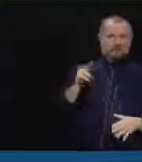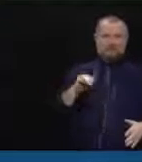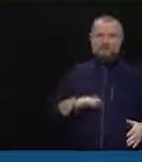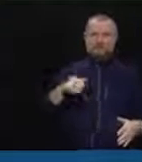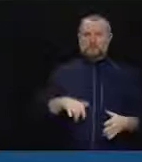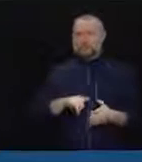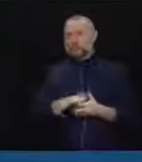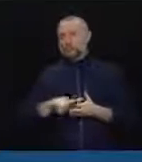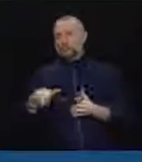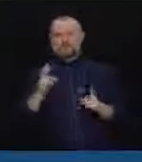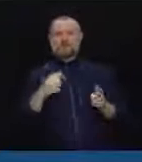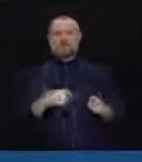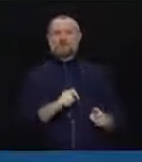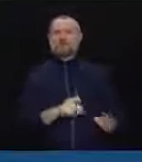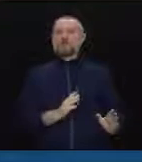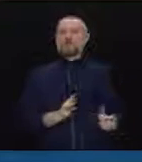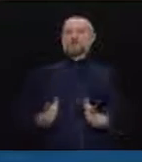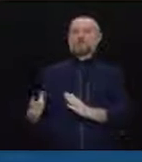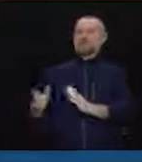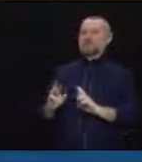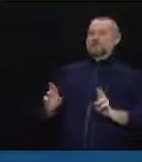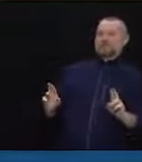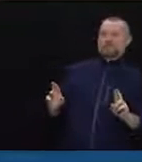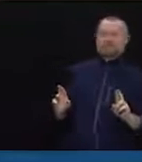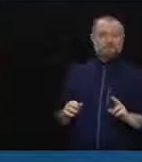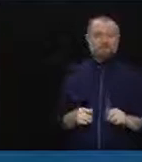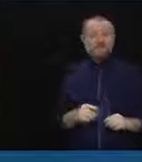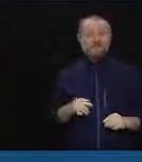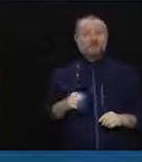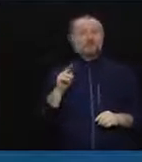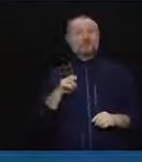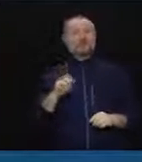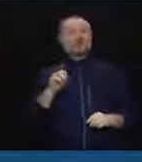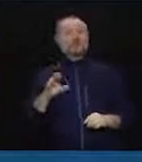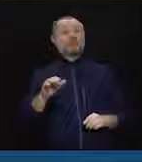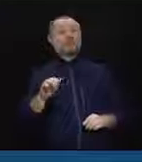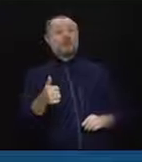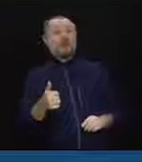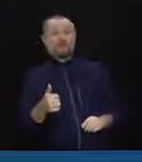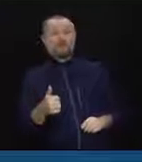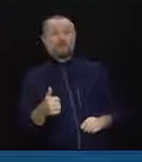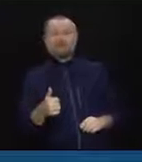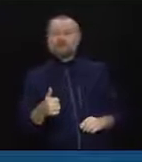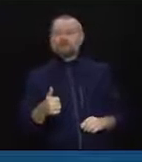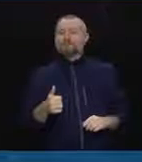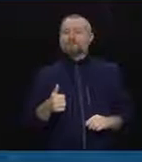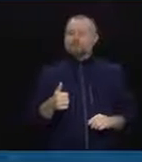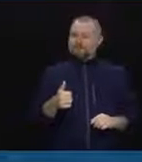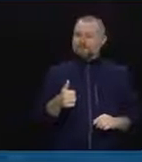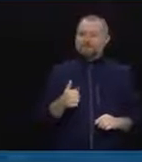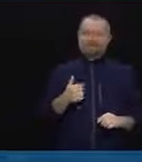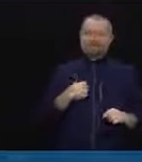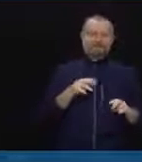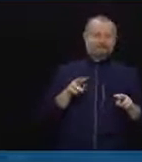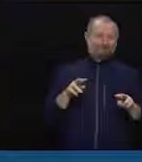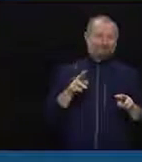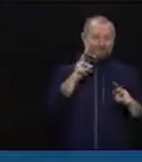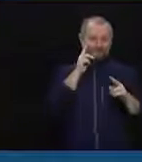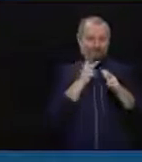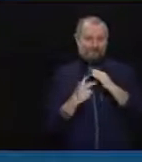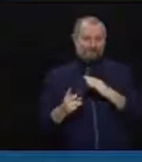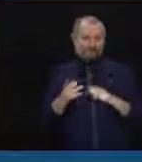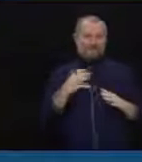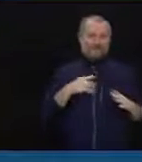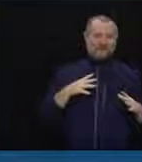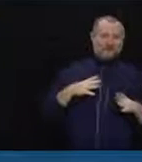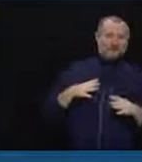So literally on December 10th, in anticipation that we're heading into the busy holiday season, lots of family